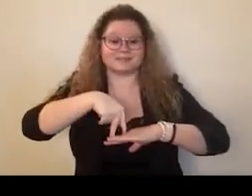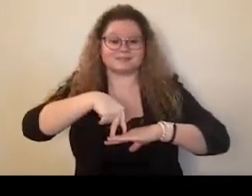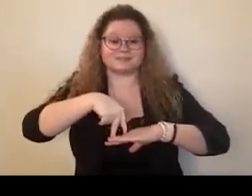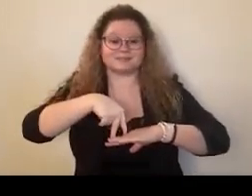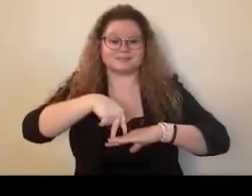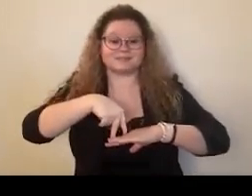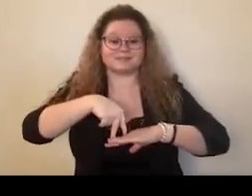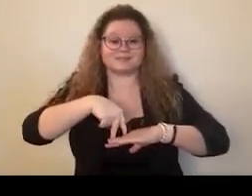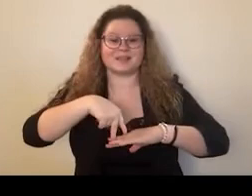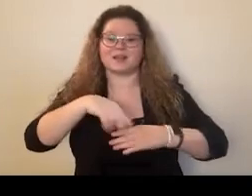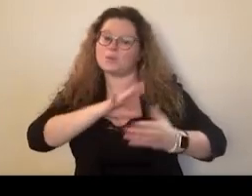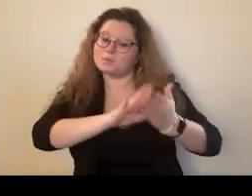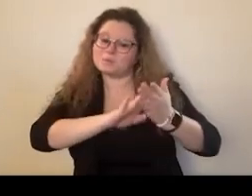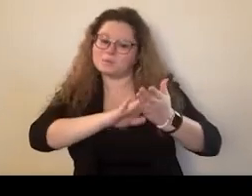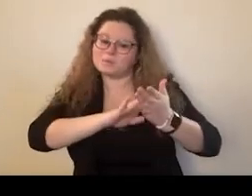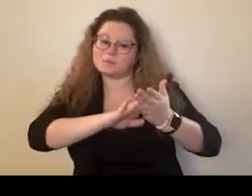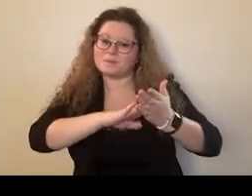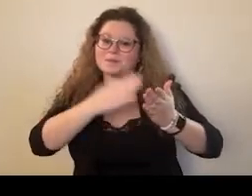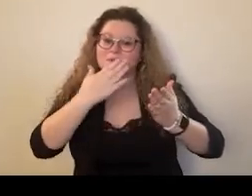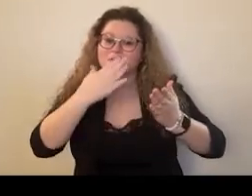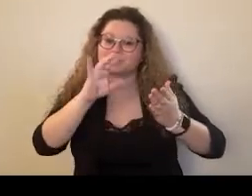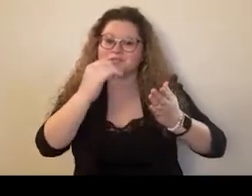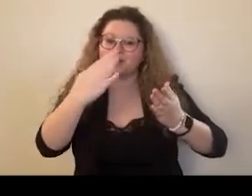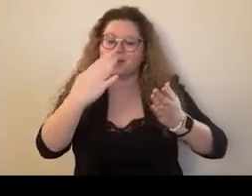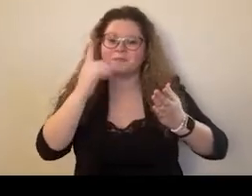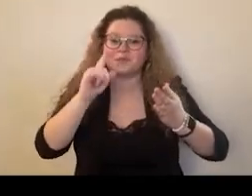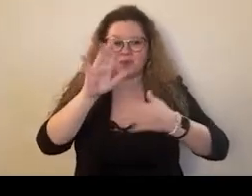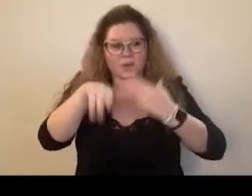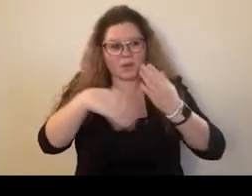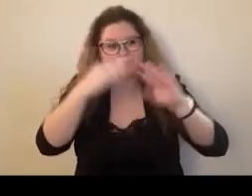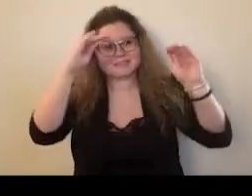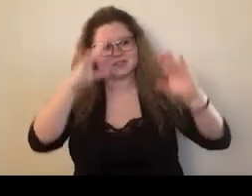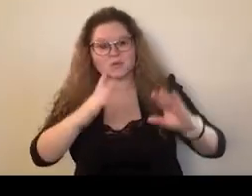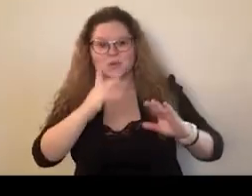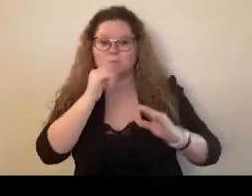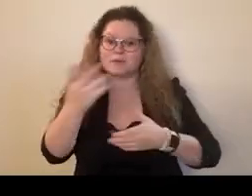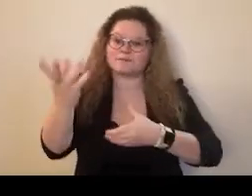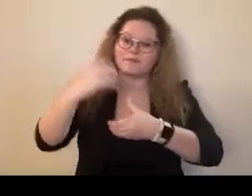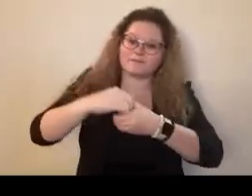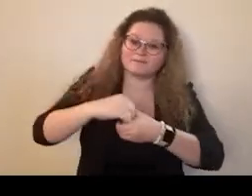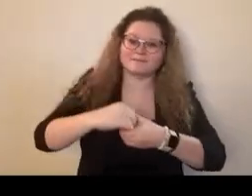was very praiseworthy at the end towards the instructor and everyone who joined in.